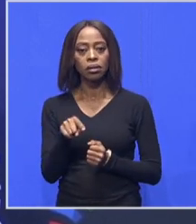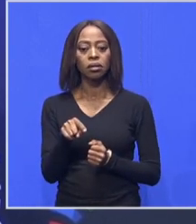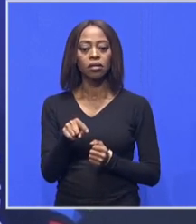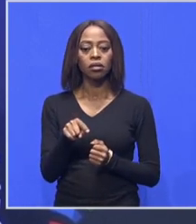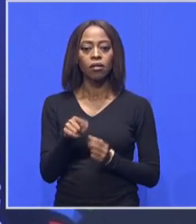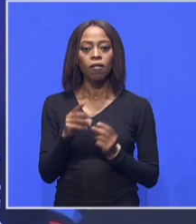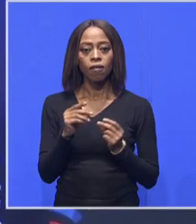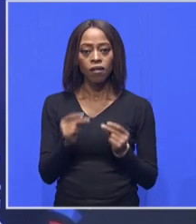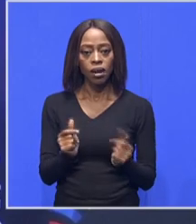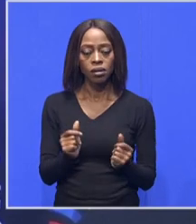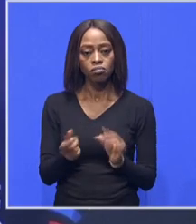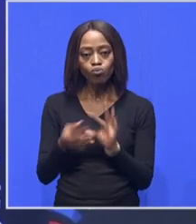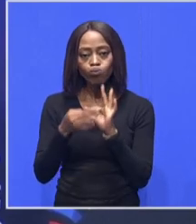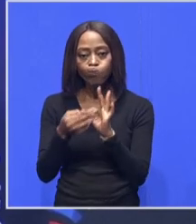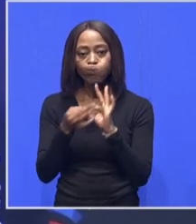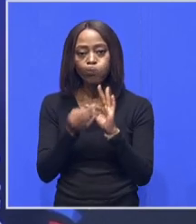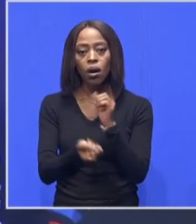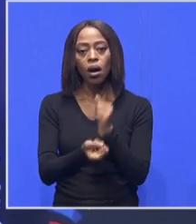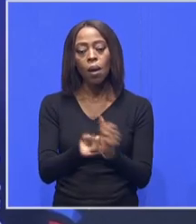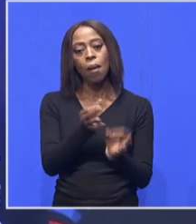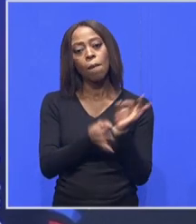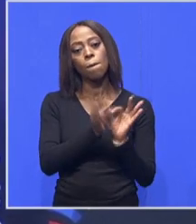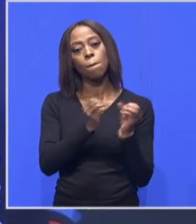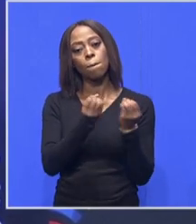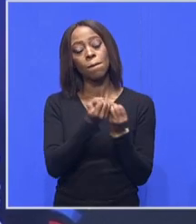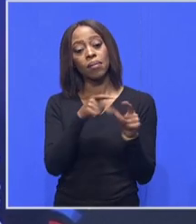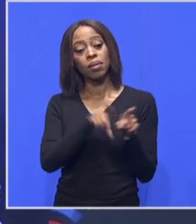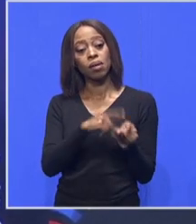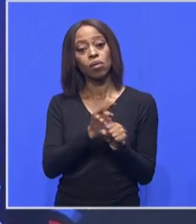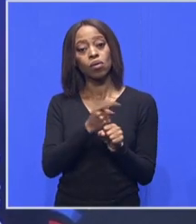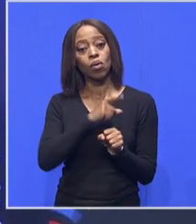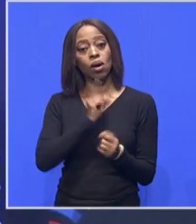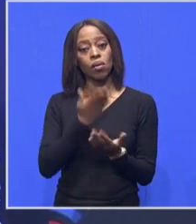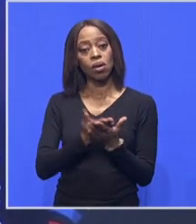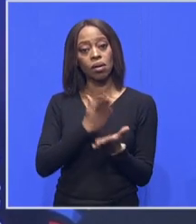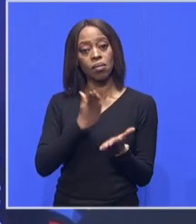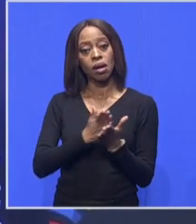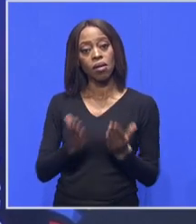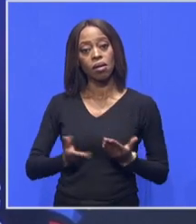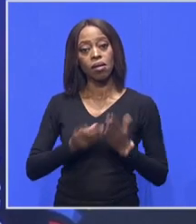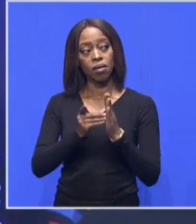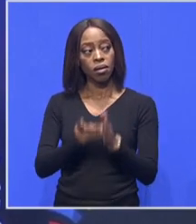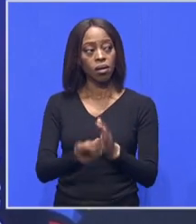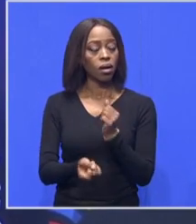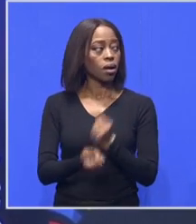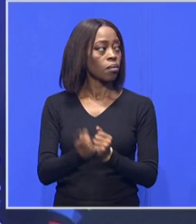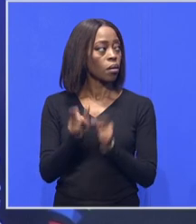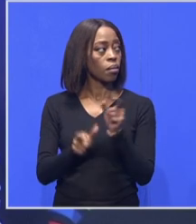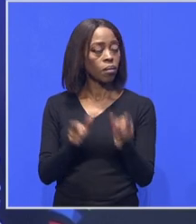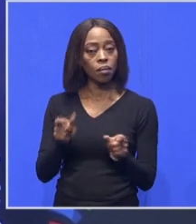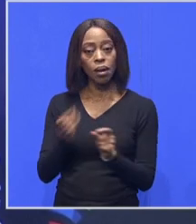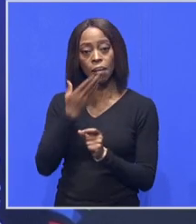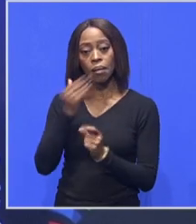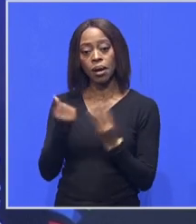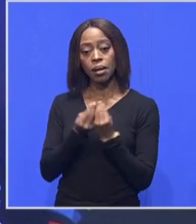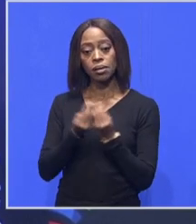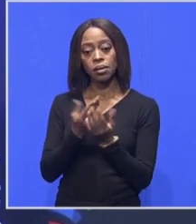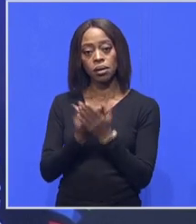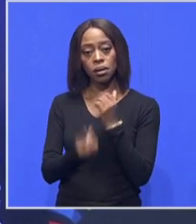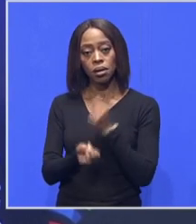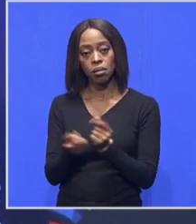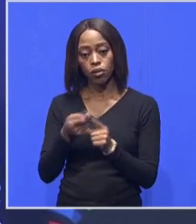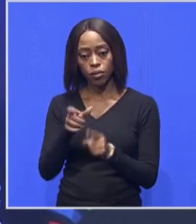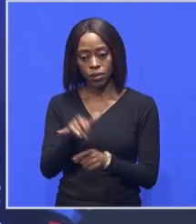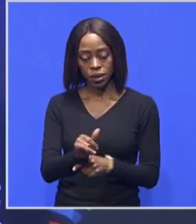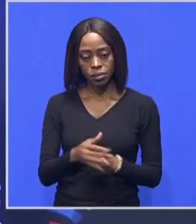quo relationships with political parties in order to ensure that service delivery is delivered to our people and the best can come out of reviving of our